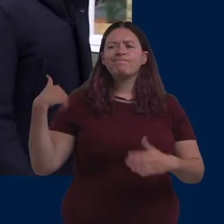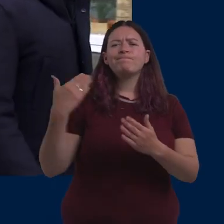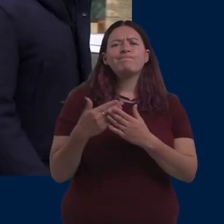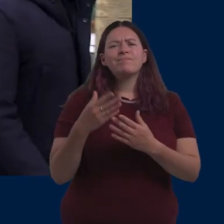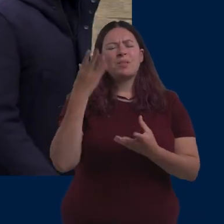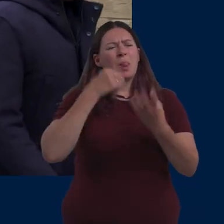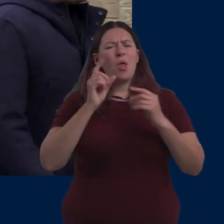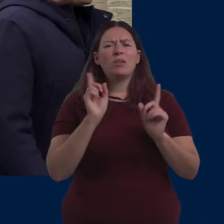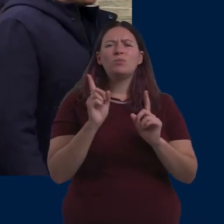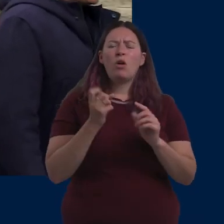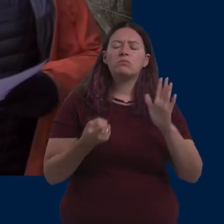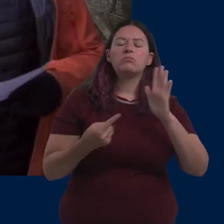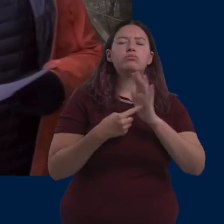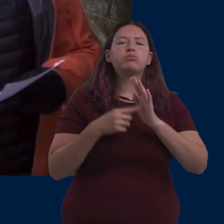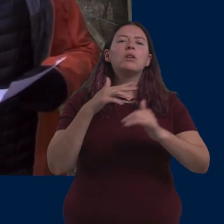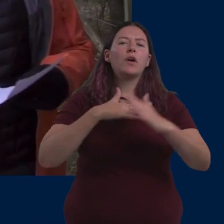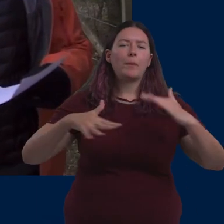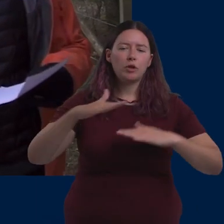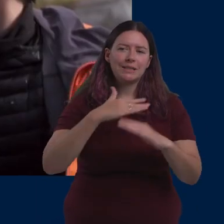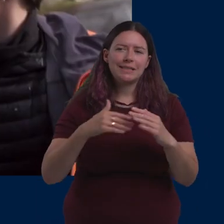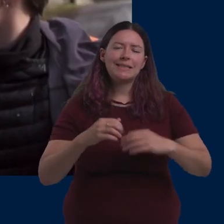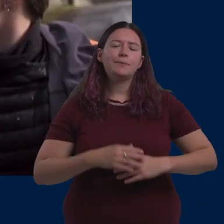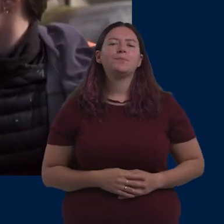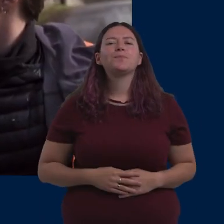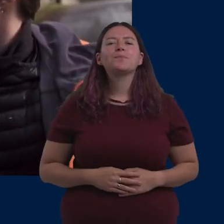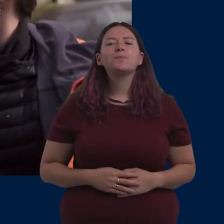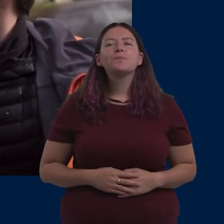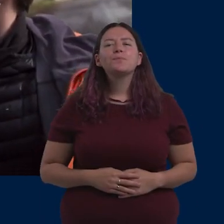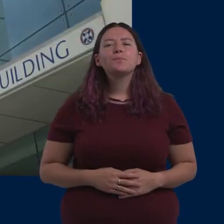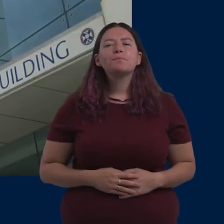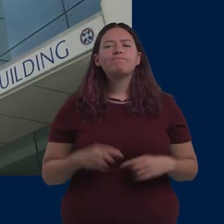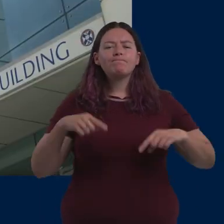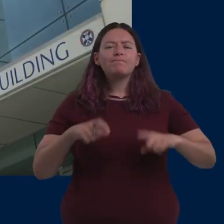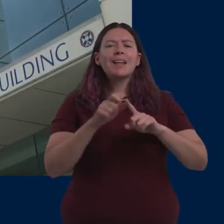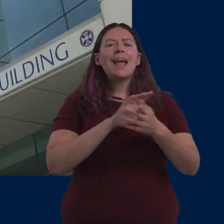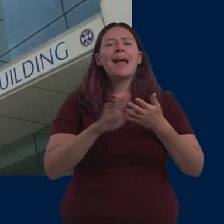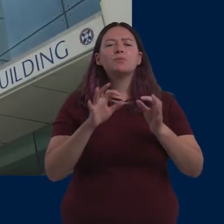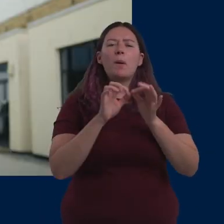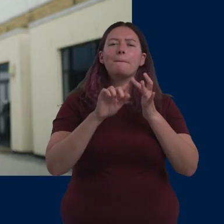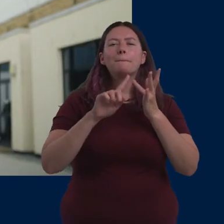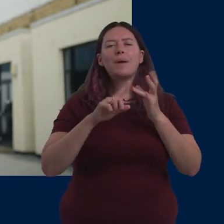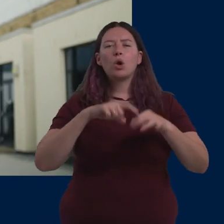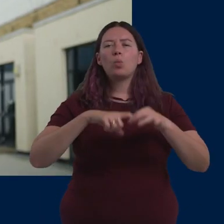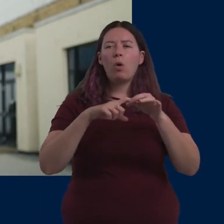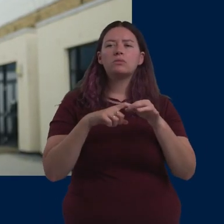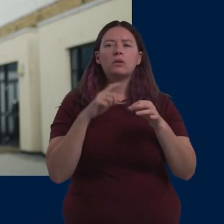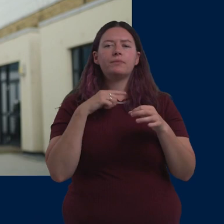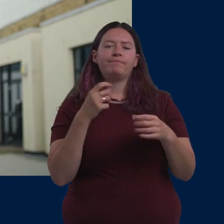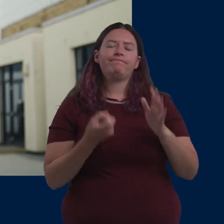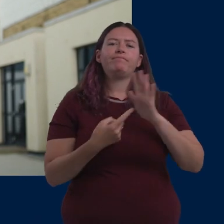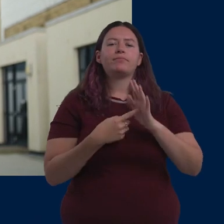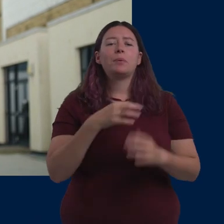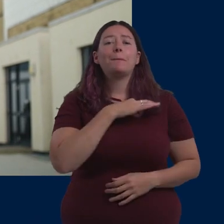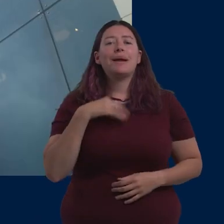One of the main things I've learned throughout the past year is how important community is. Here at the Edinburgh BioQuarter, a key place